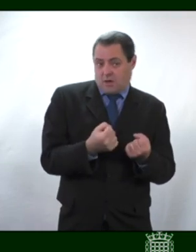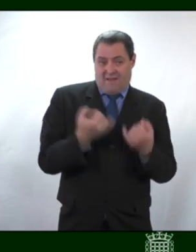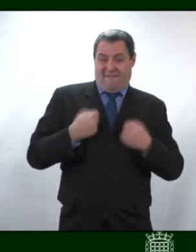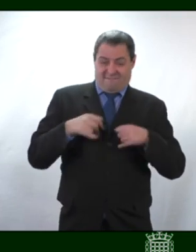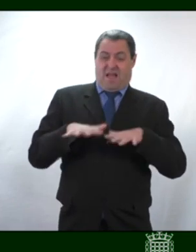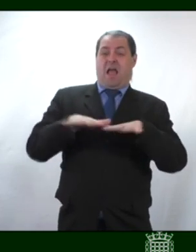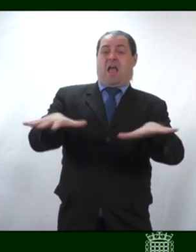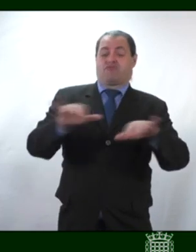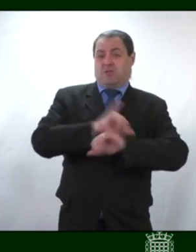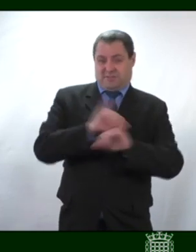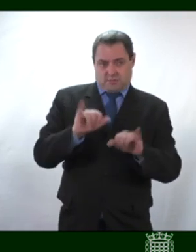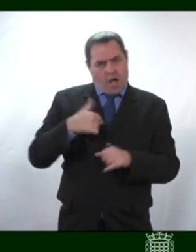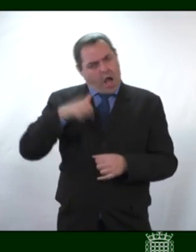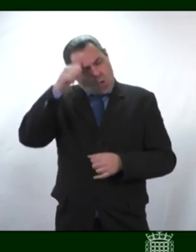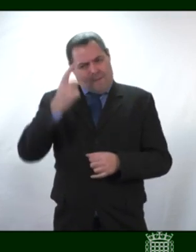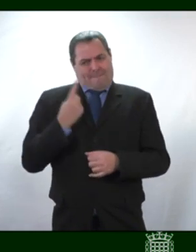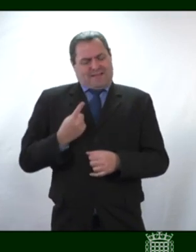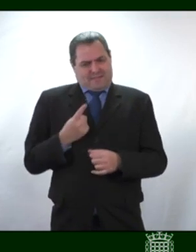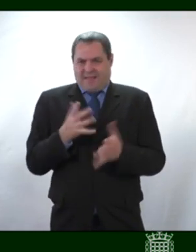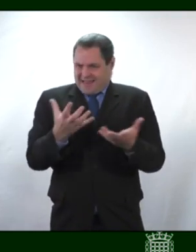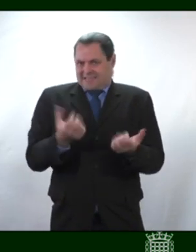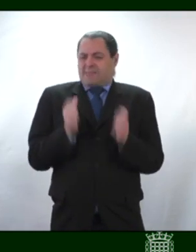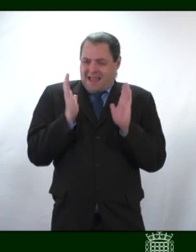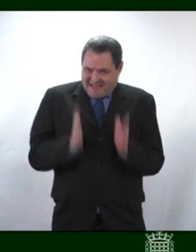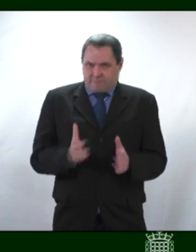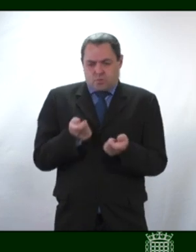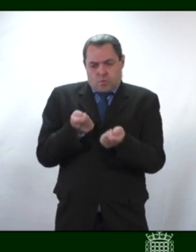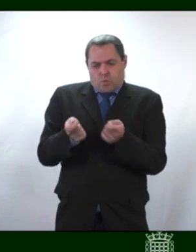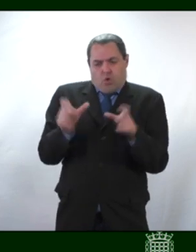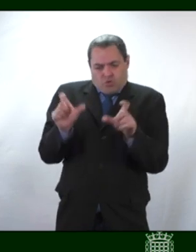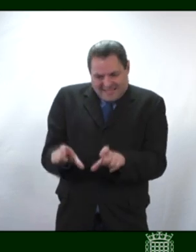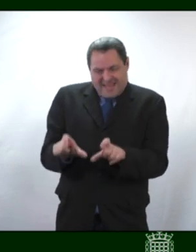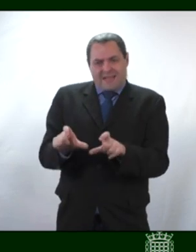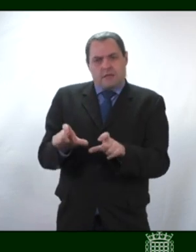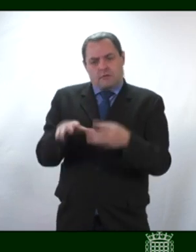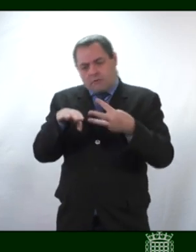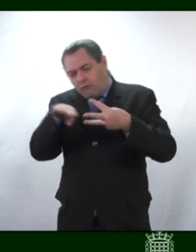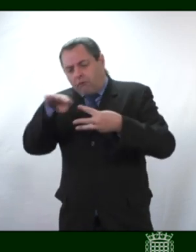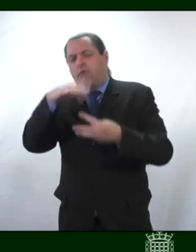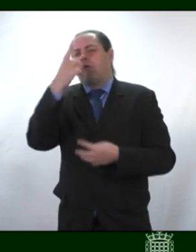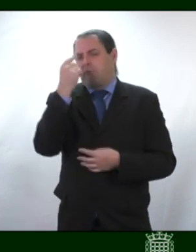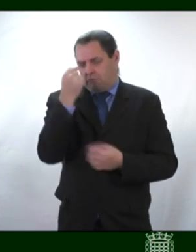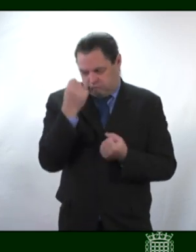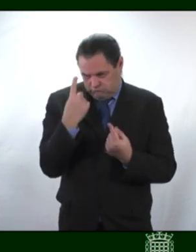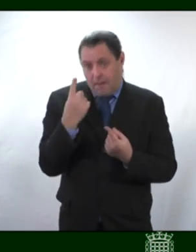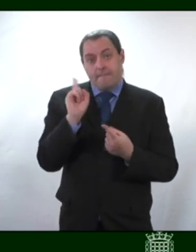measures are needed. But for measures to be effective, they need to command the consent of the